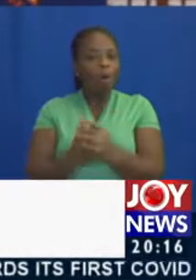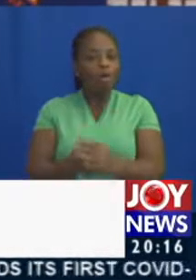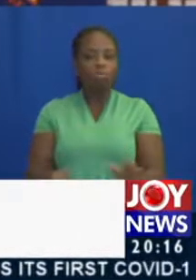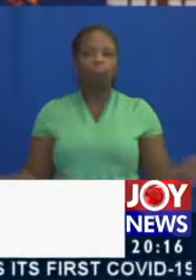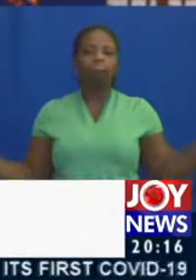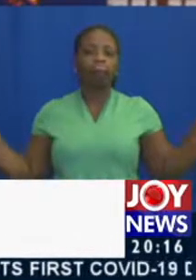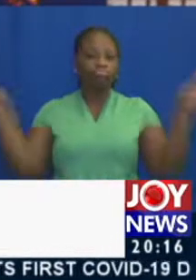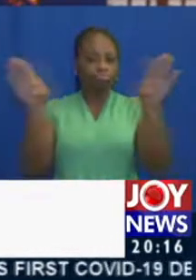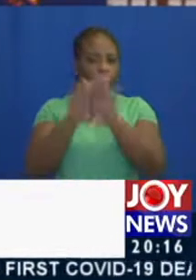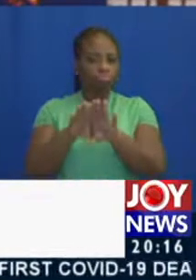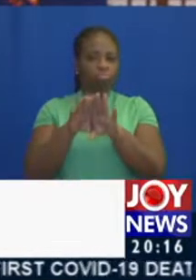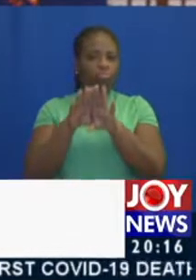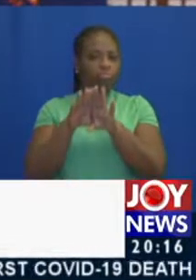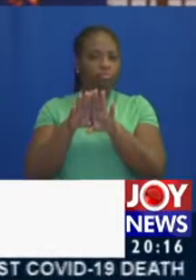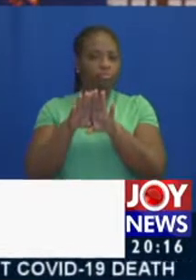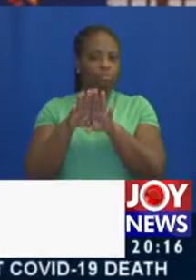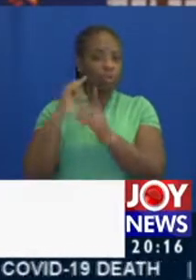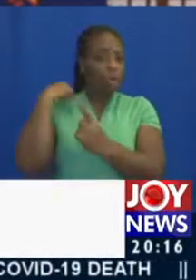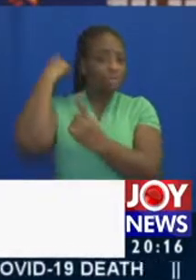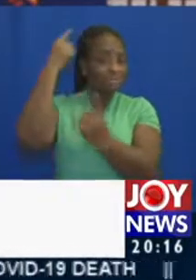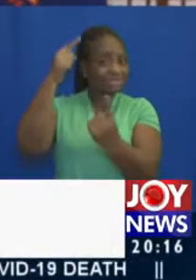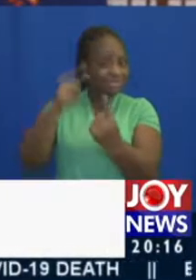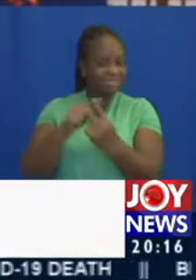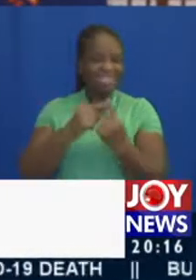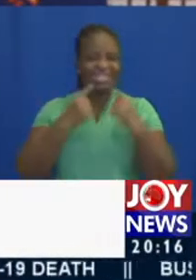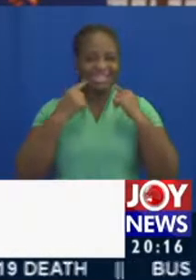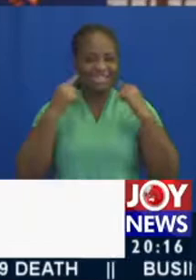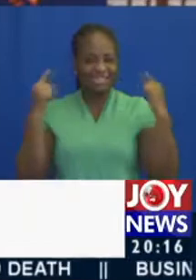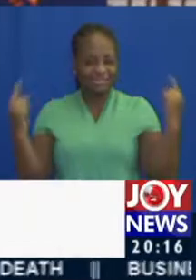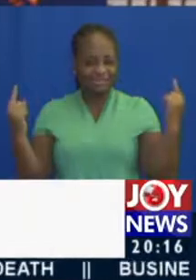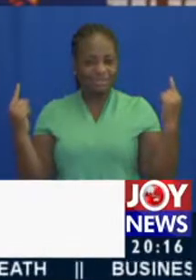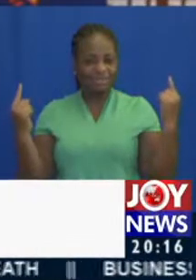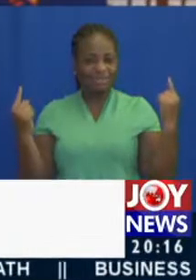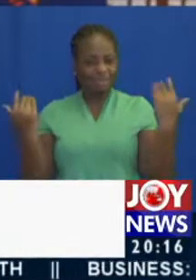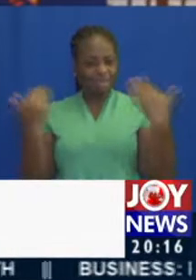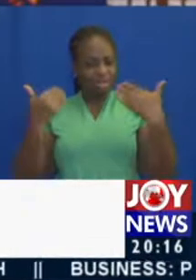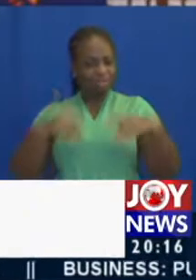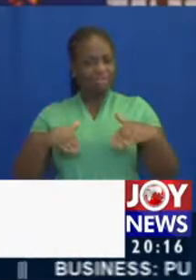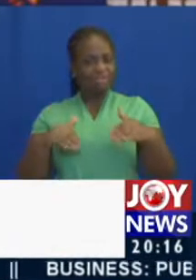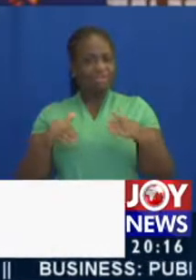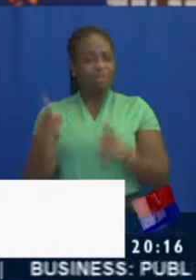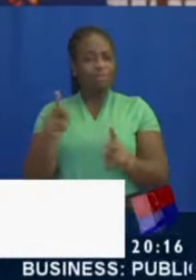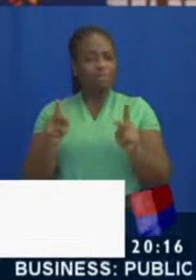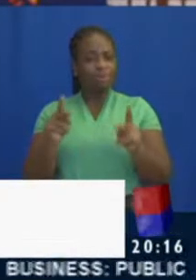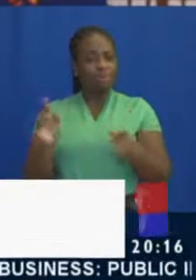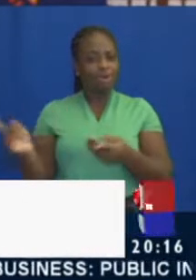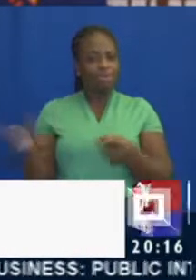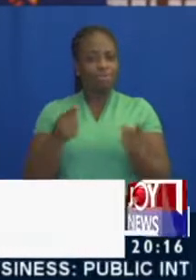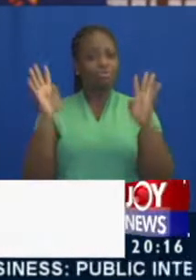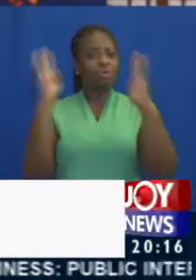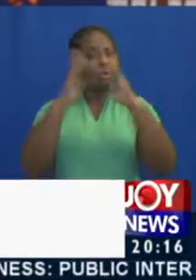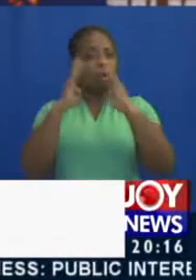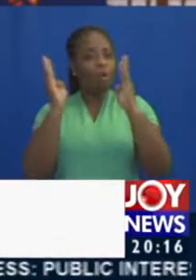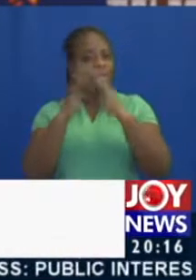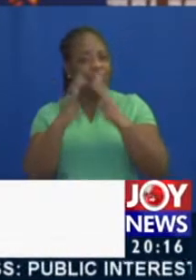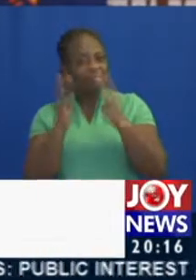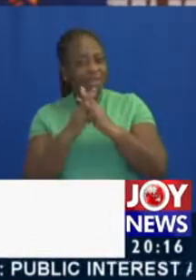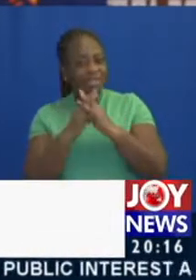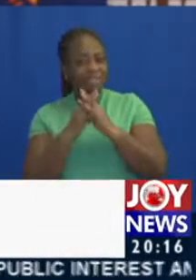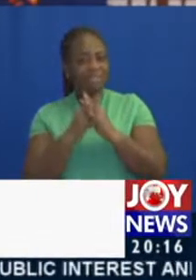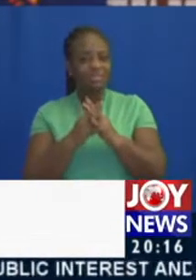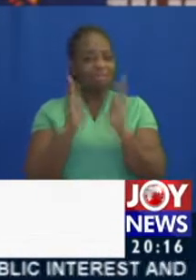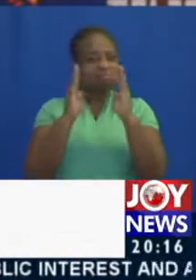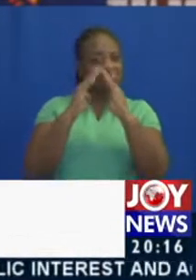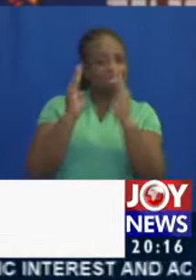notice. The limit on the number of persons who can attend conferences, workshops, and award